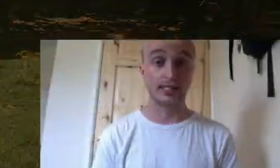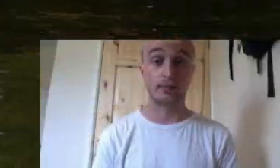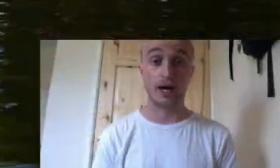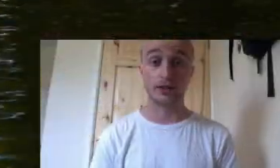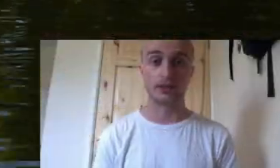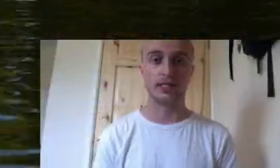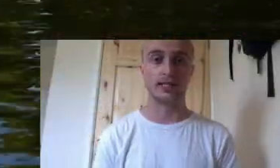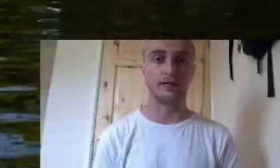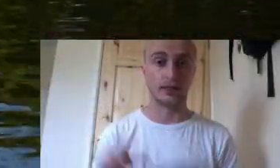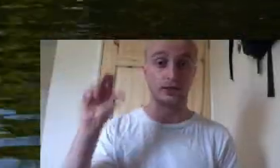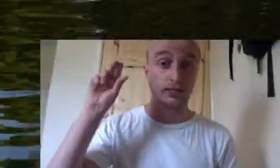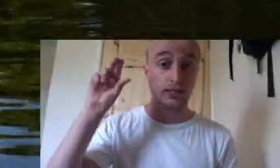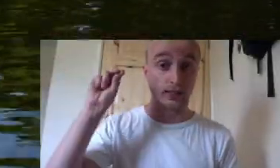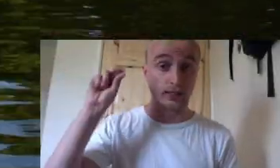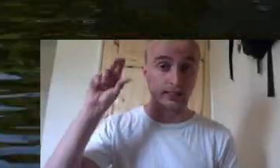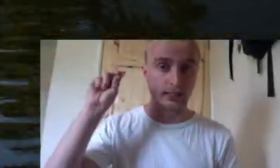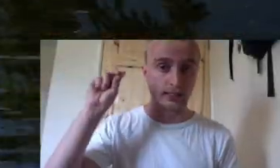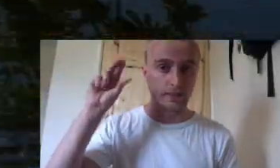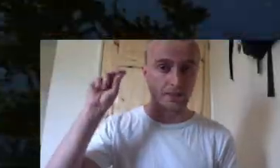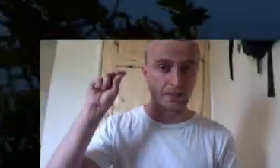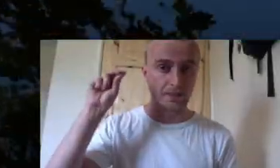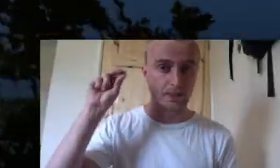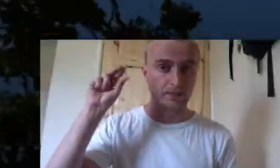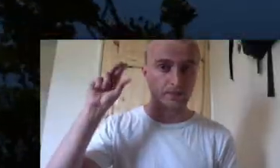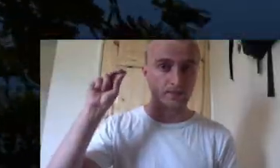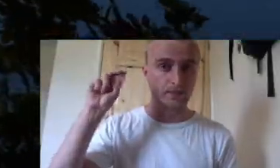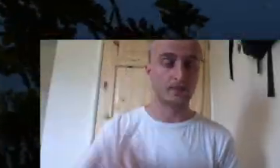As well as a pond filled with ducks.